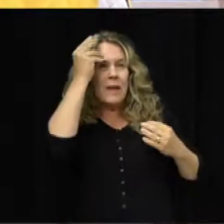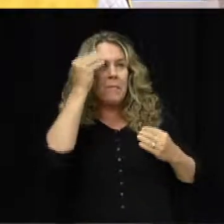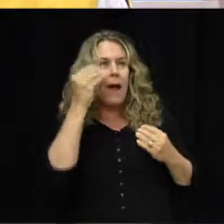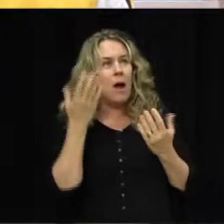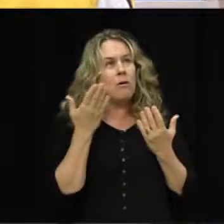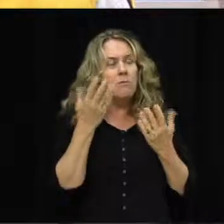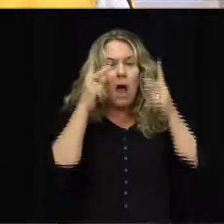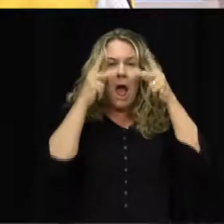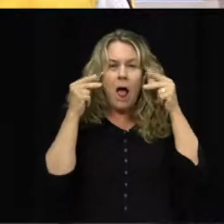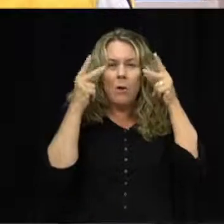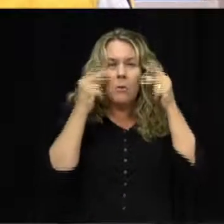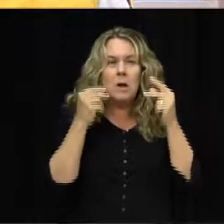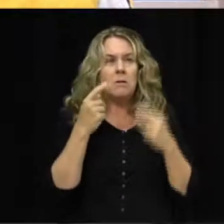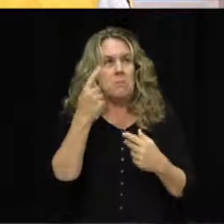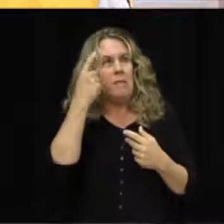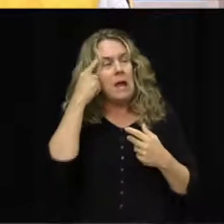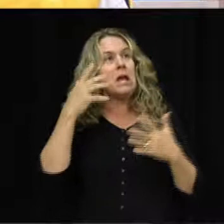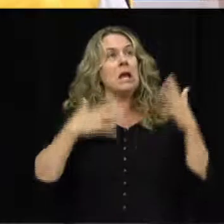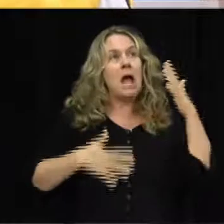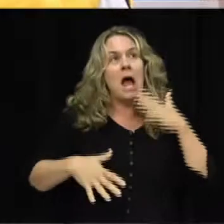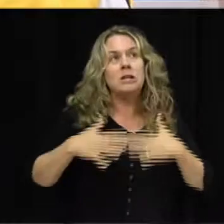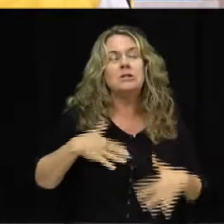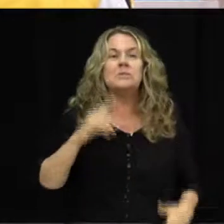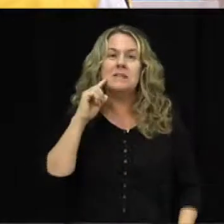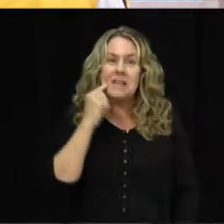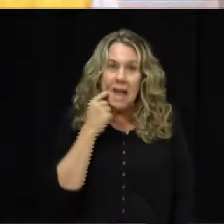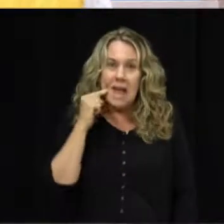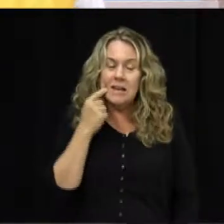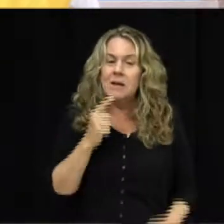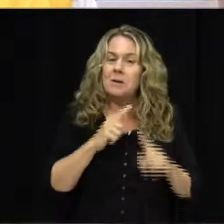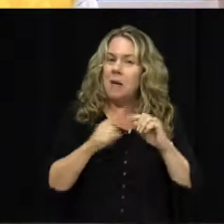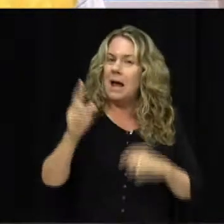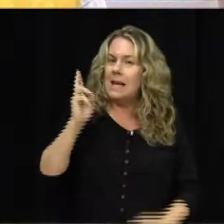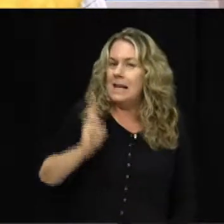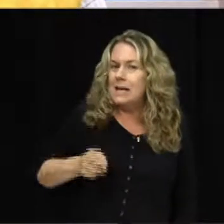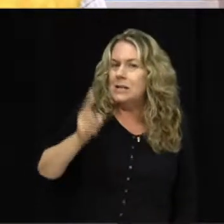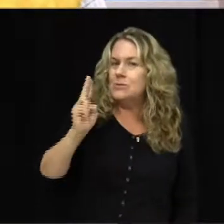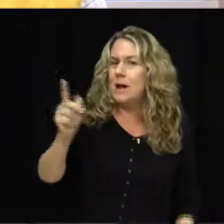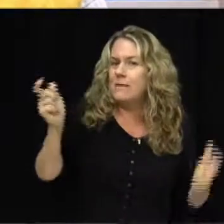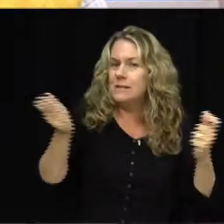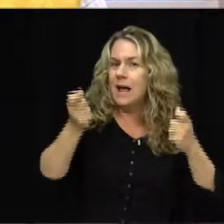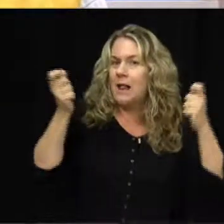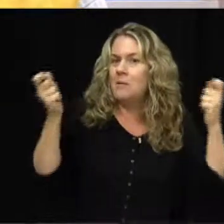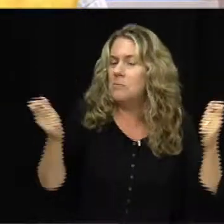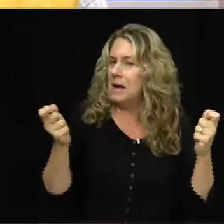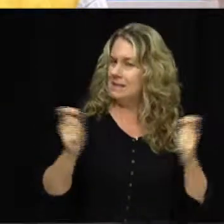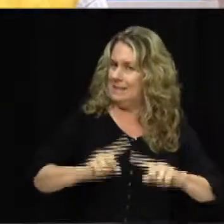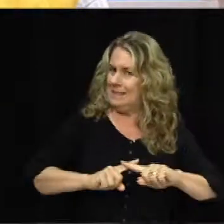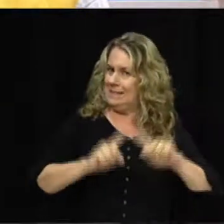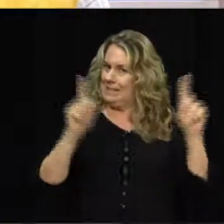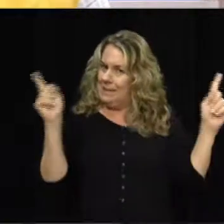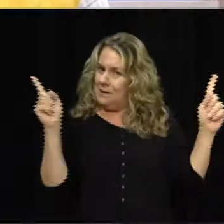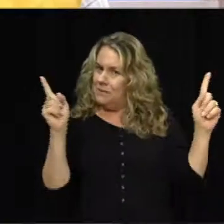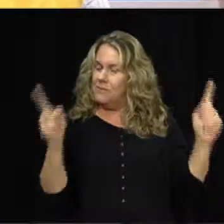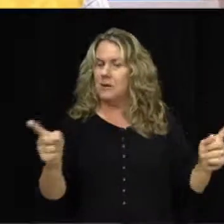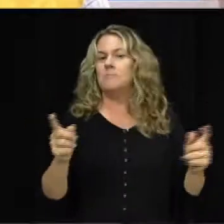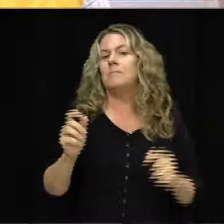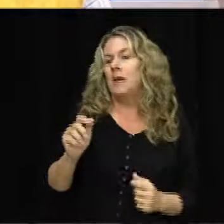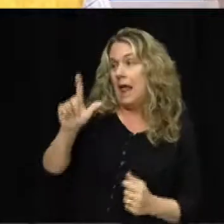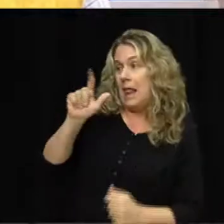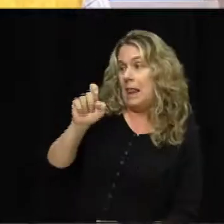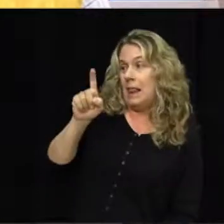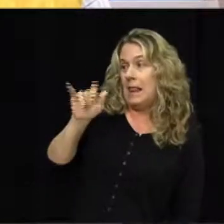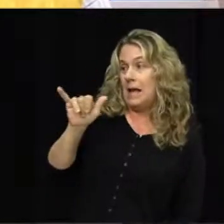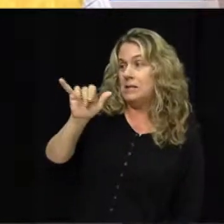you think about Halloween, you think costumes and candy, but the history of the celebration is not what you think. Hawkeye